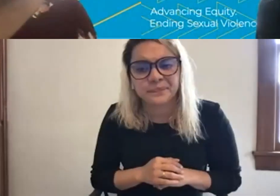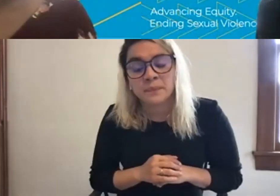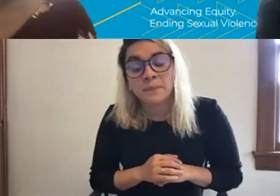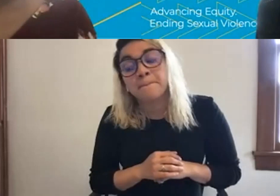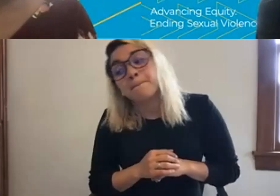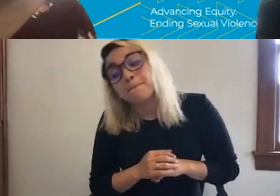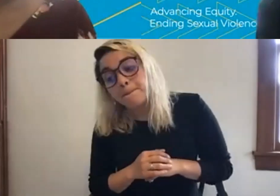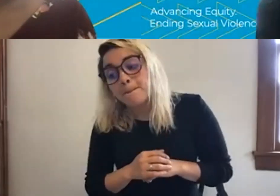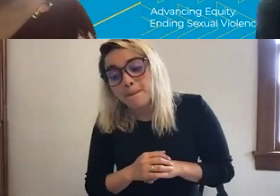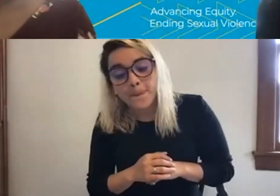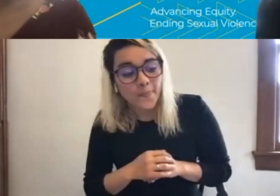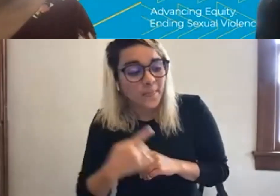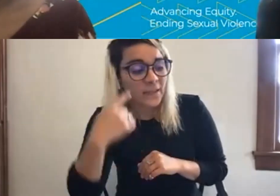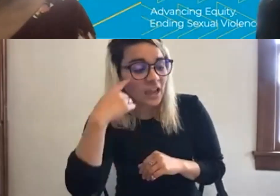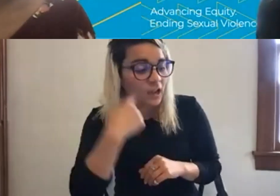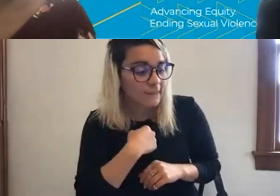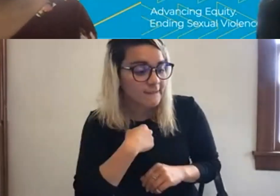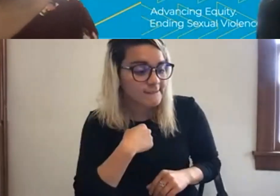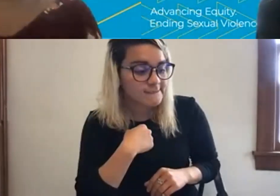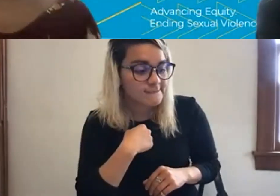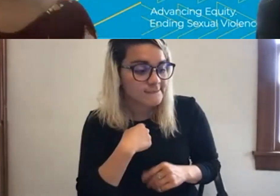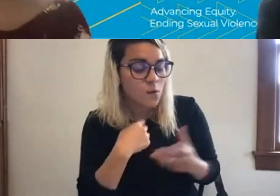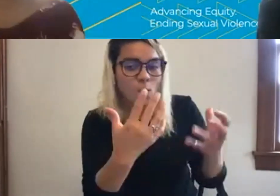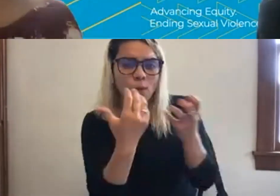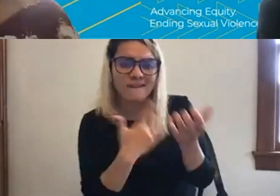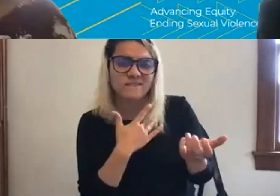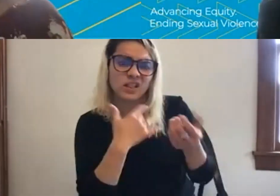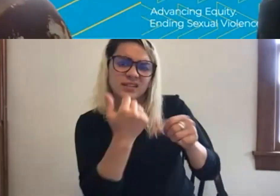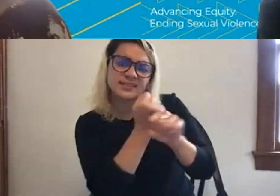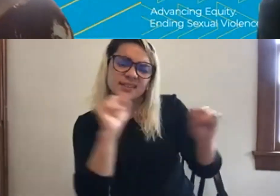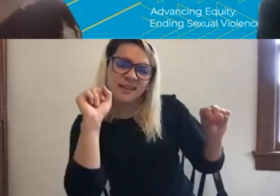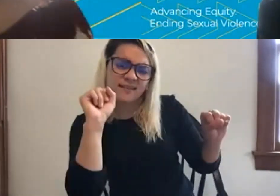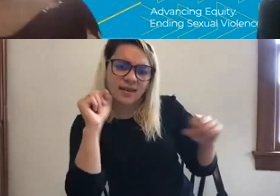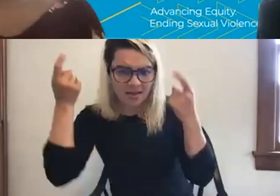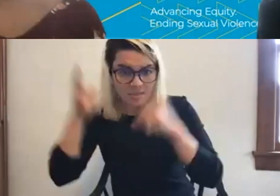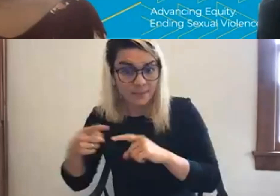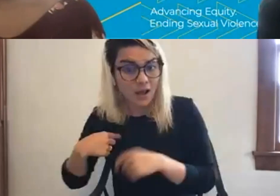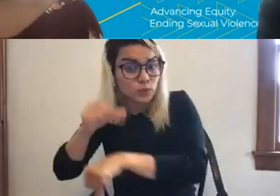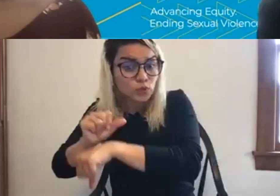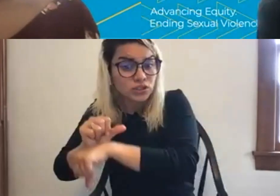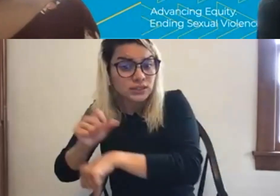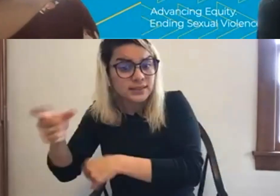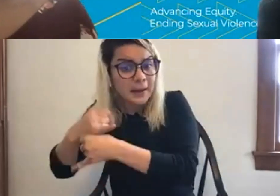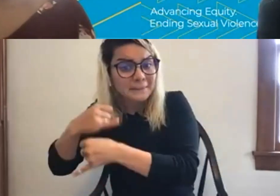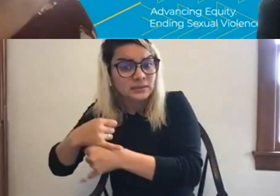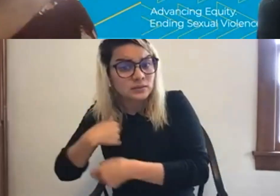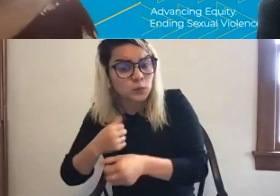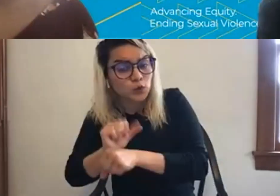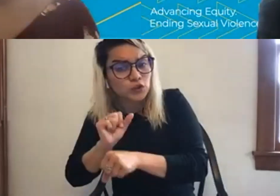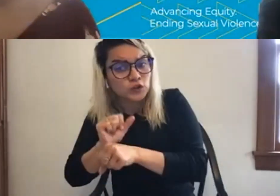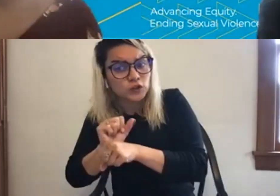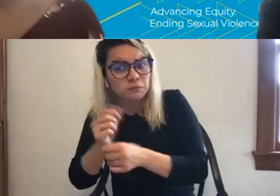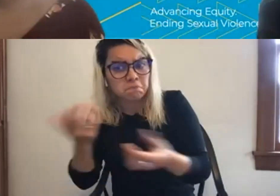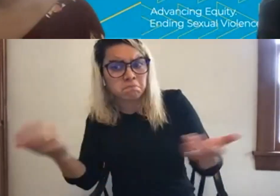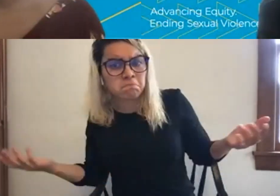me is that we feel safe, right? I mean, this happened to me at work, so I can't feel safe at work. That's